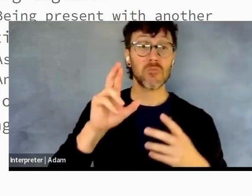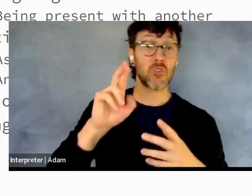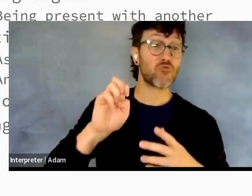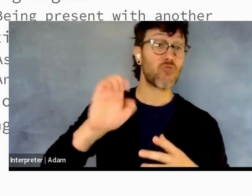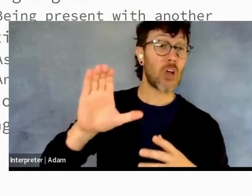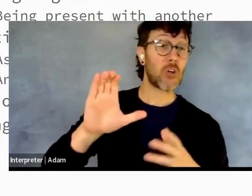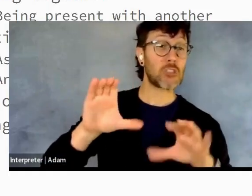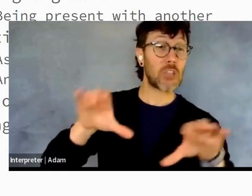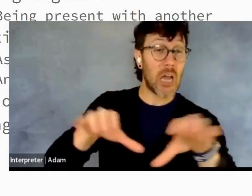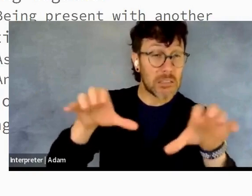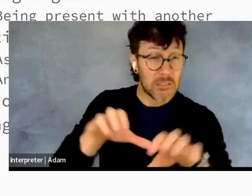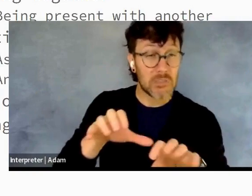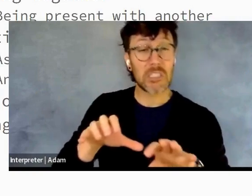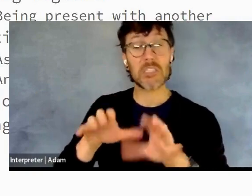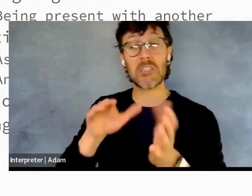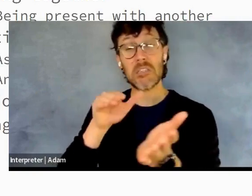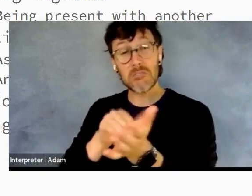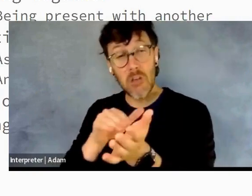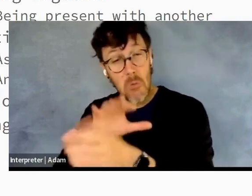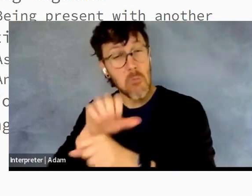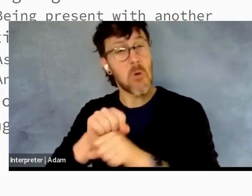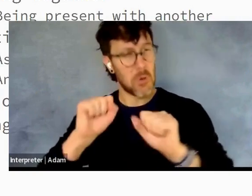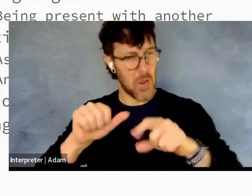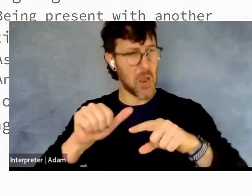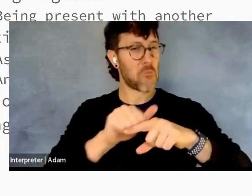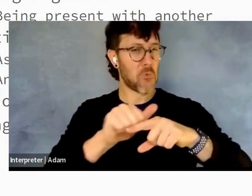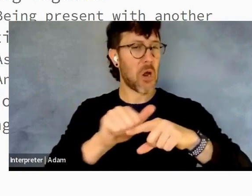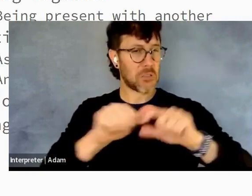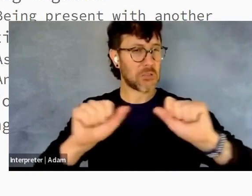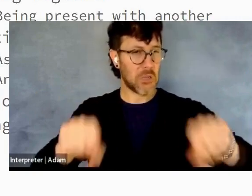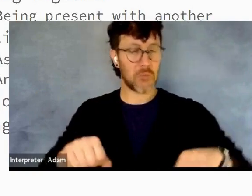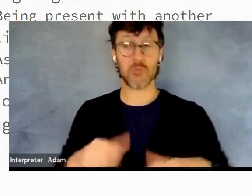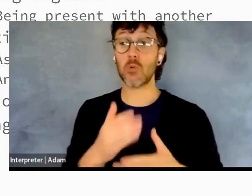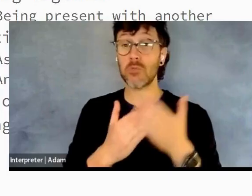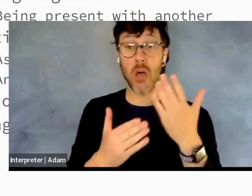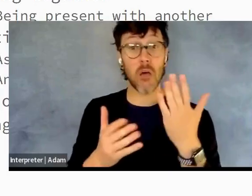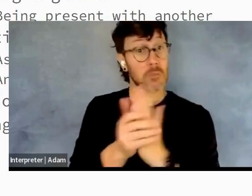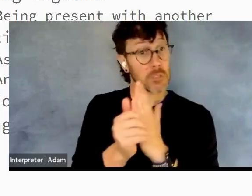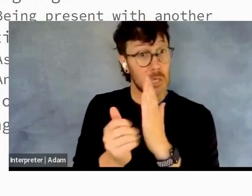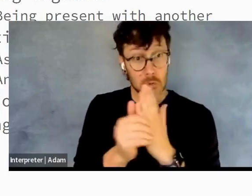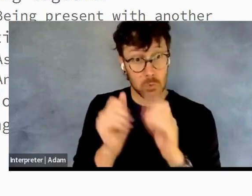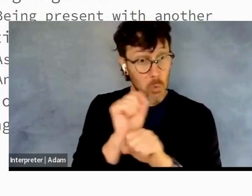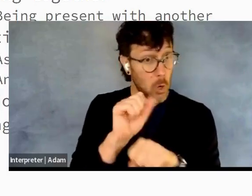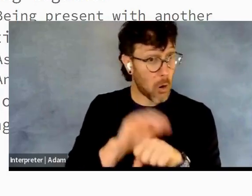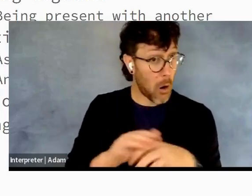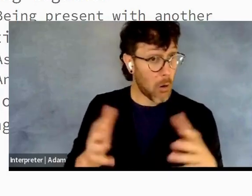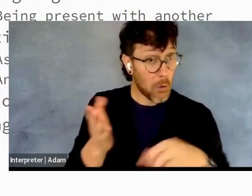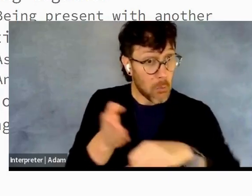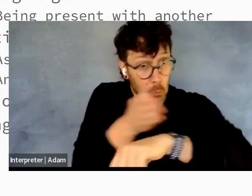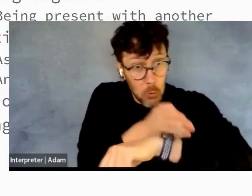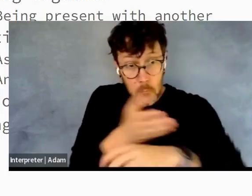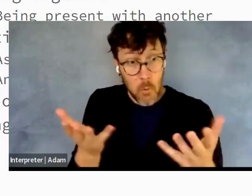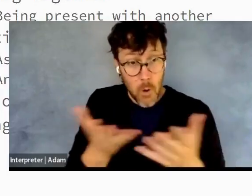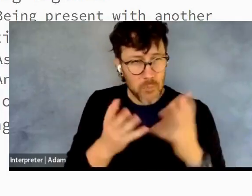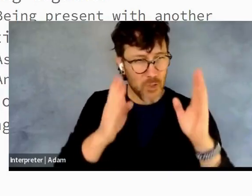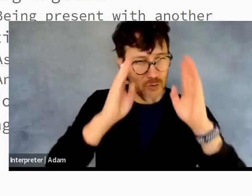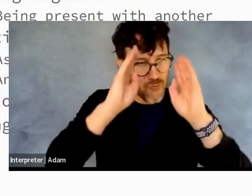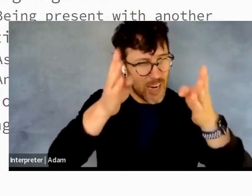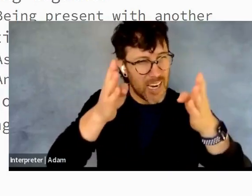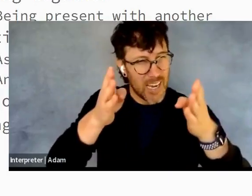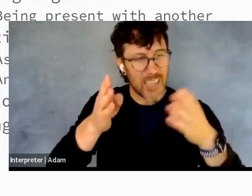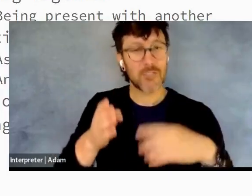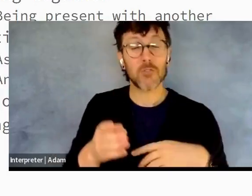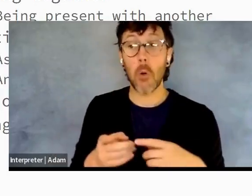appointments. So some different types of skills that you can continue to work on include those greetings. So initiating a greeting,